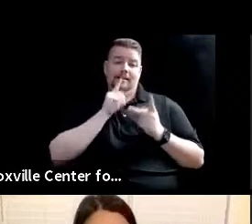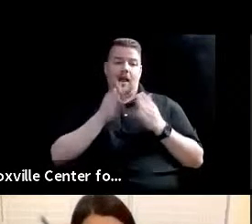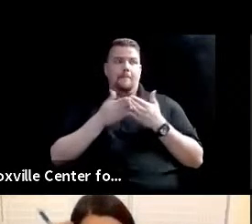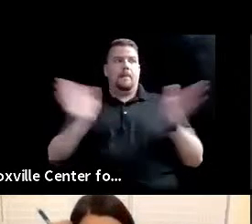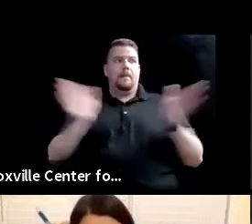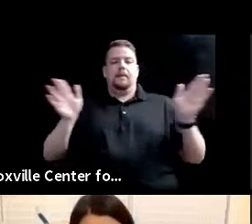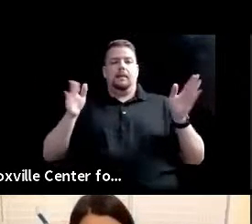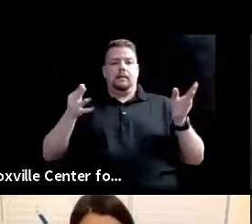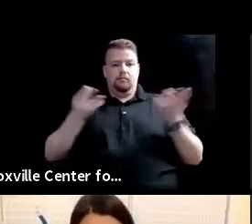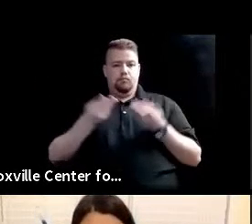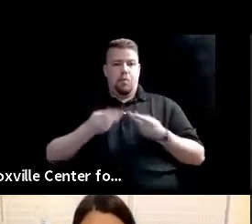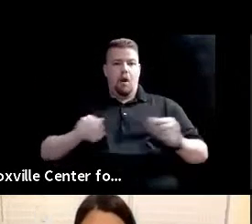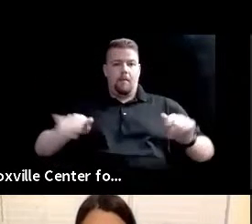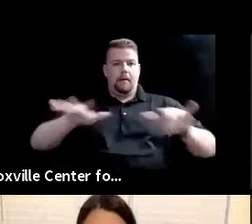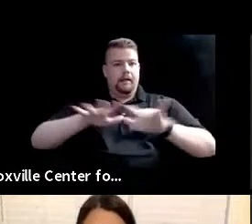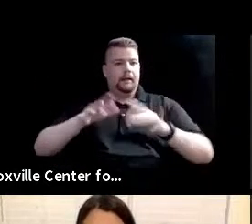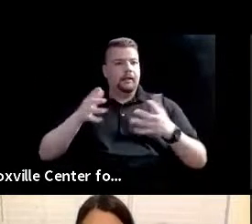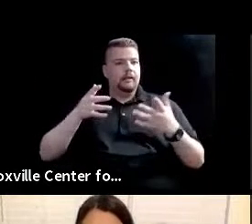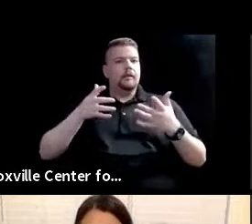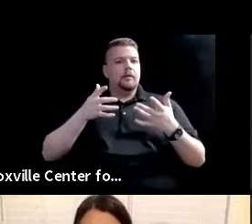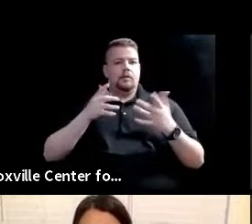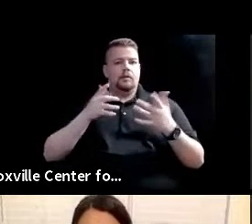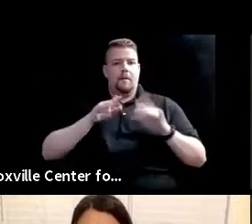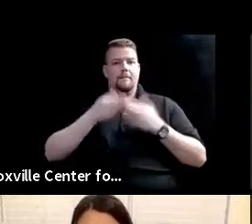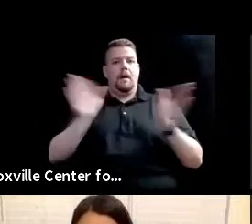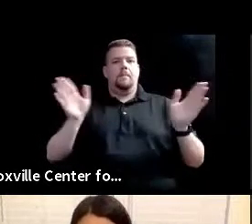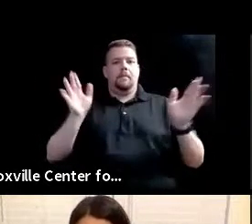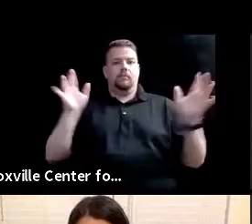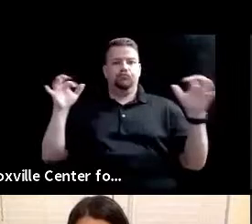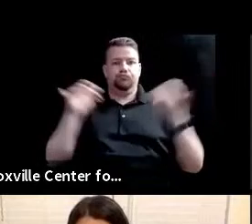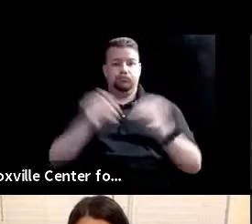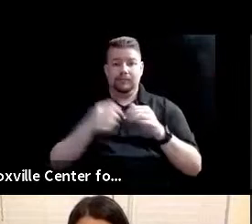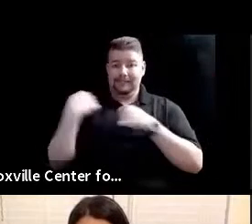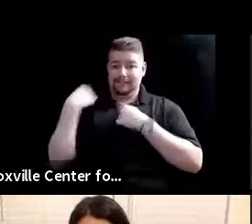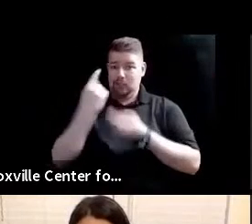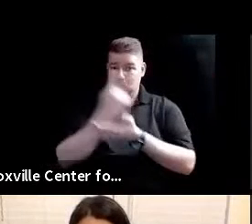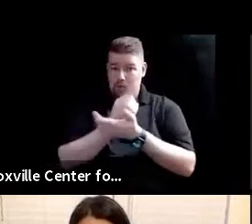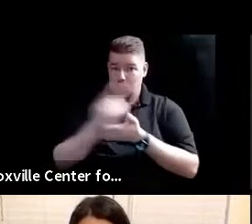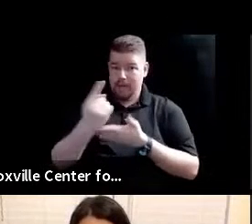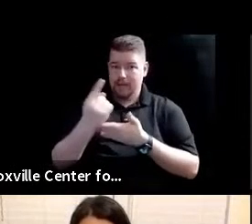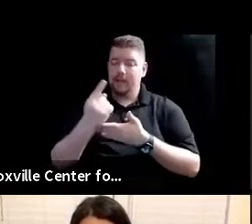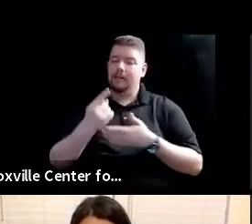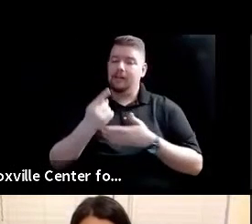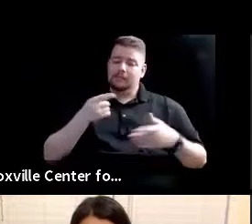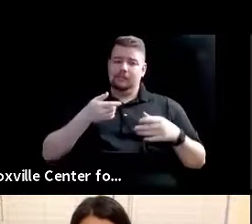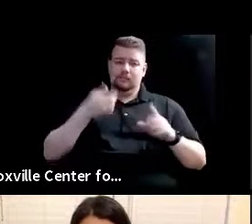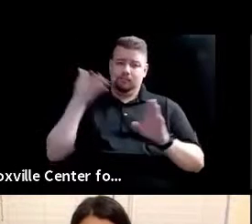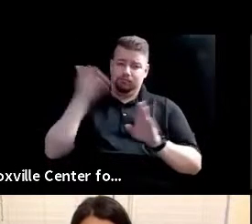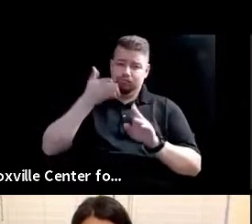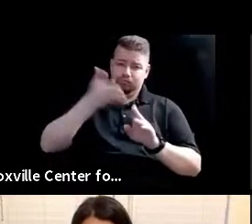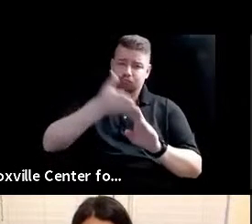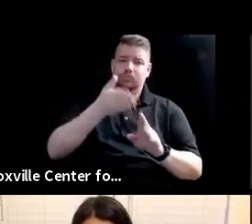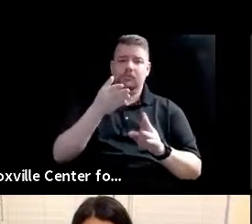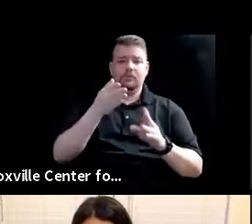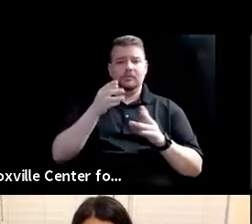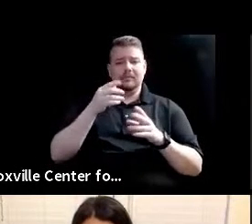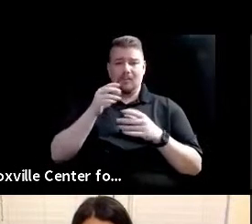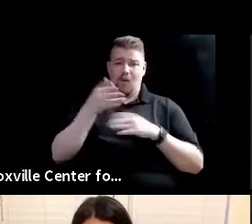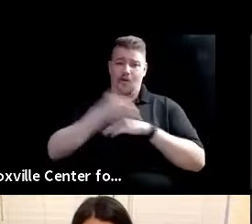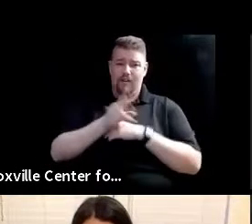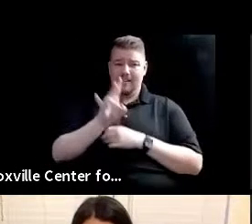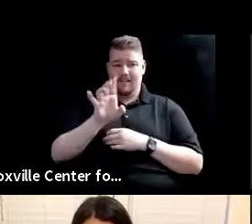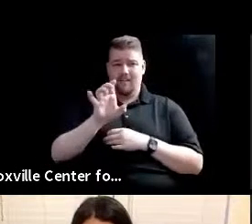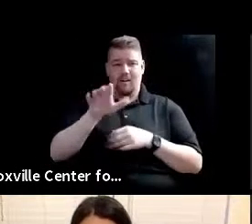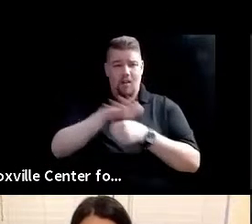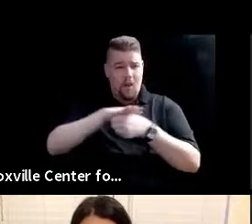property, during the last week. And so looking at, we can look at over 700 locations